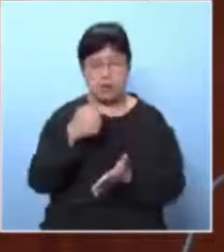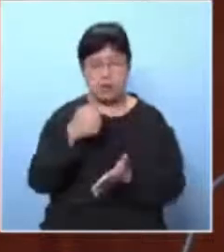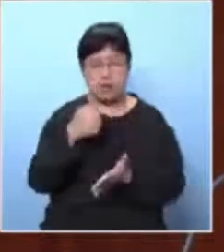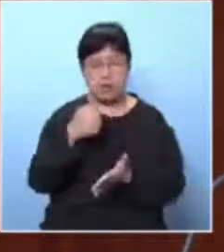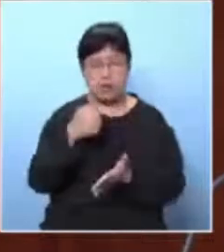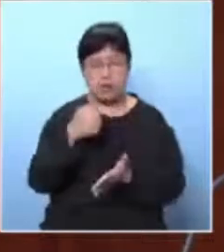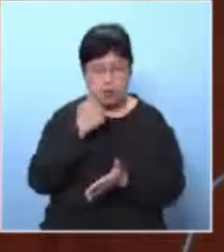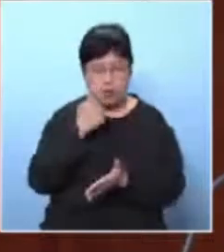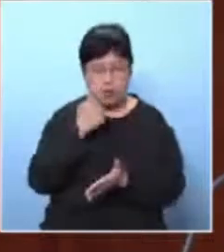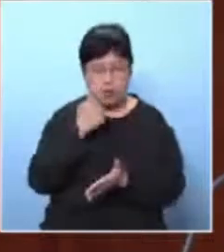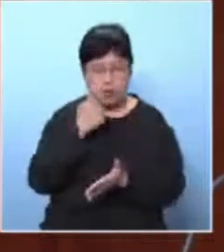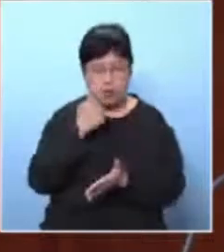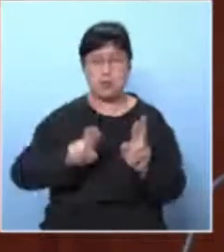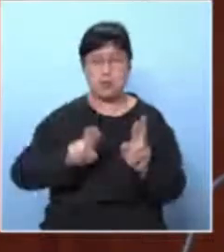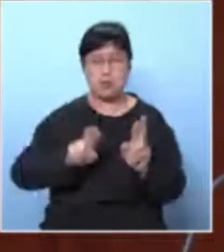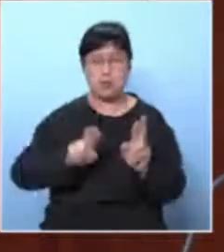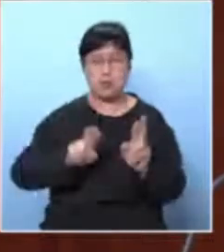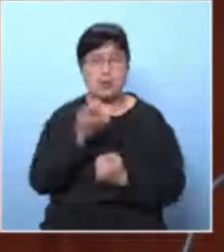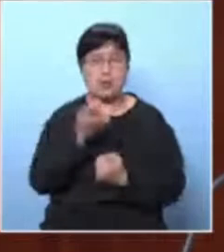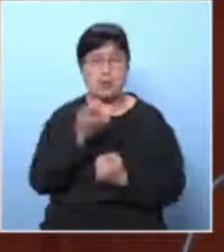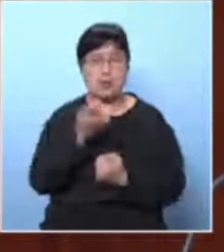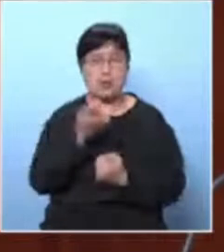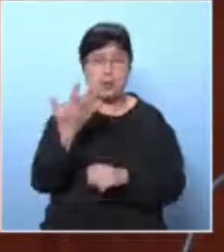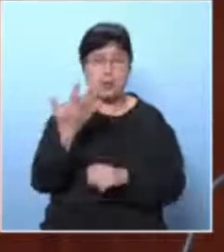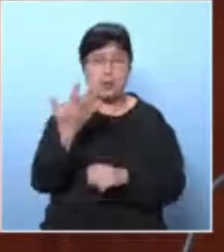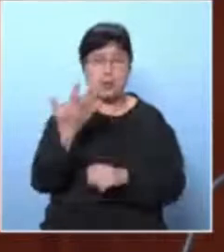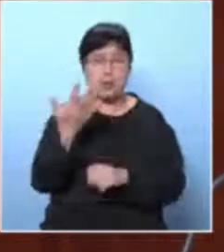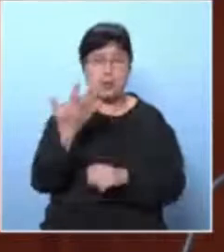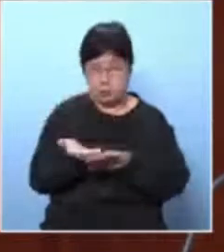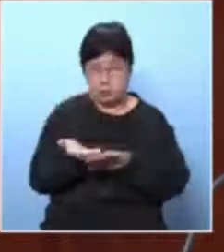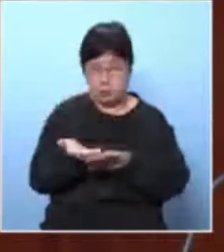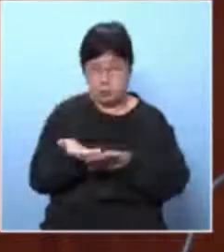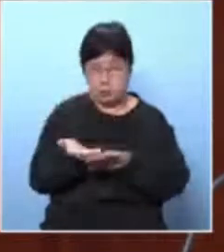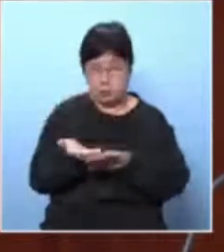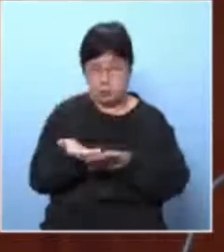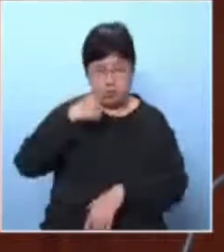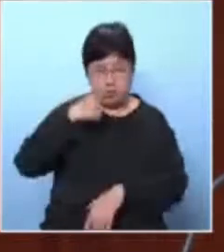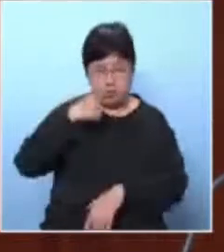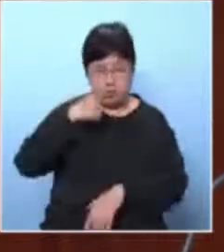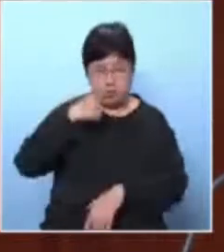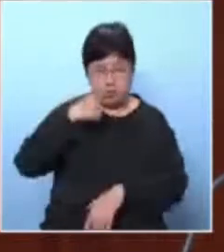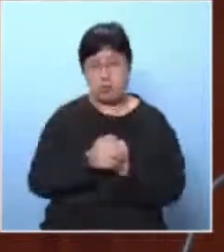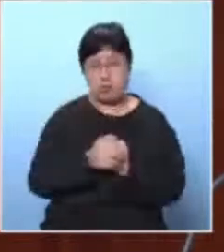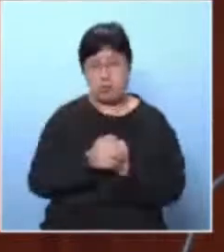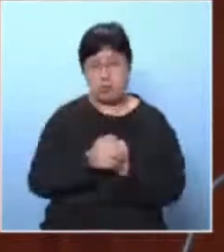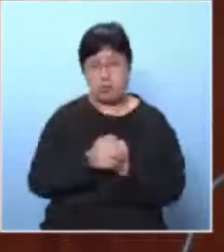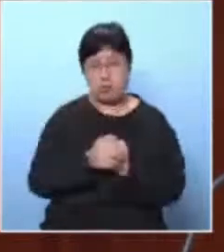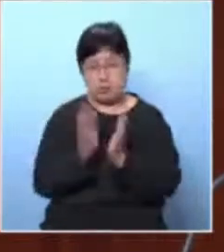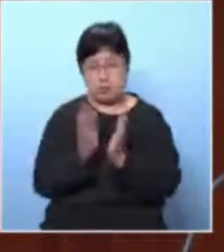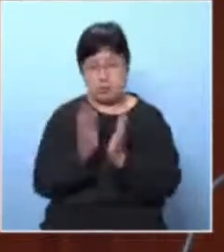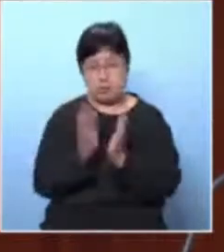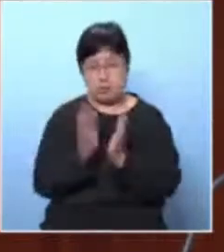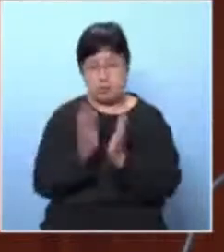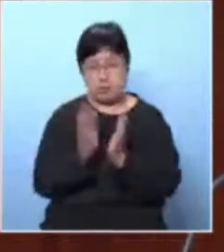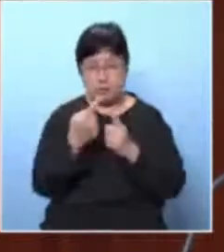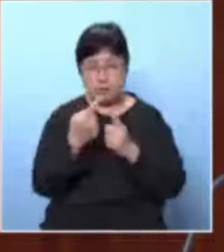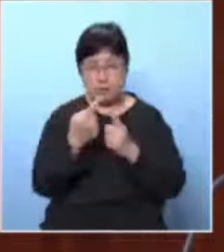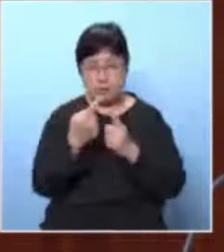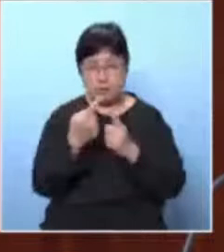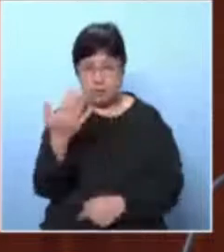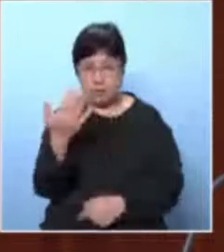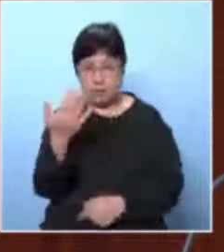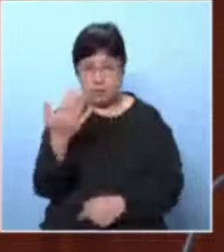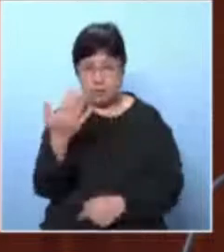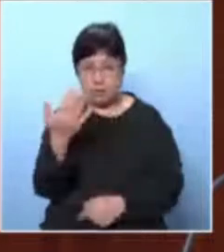world. The proportion of elderly persons aged 65 and above will increase from 20% of Hong Kong's